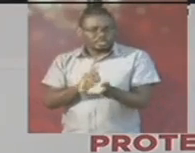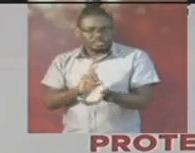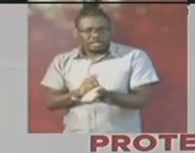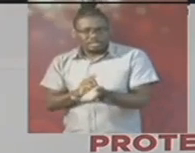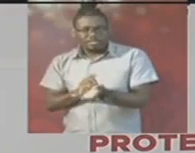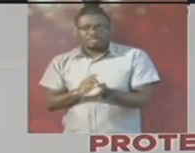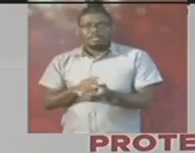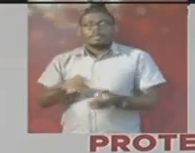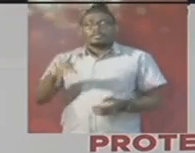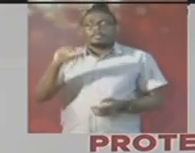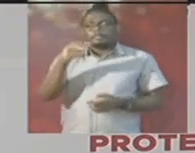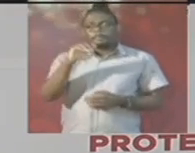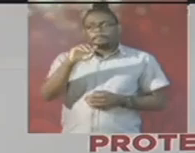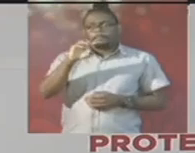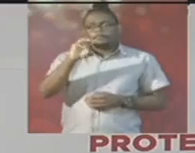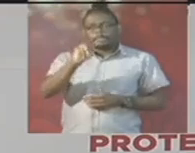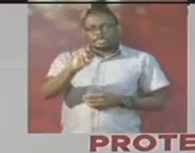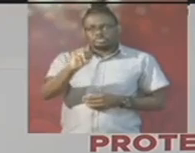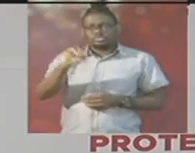Carrington. Thank you for sharing your